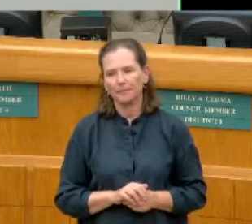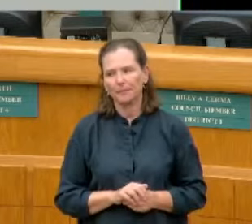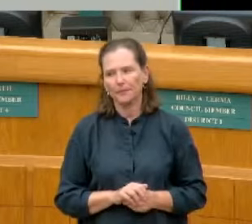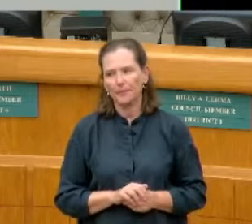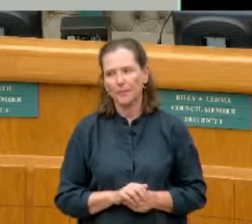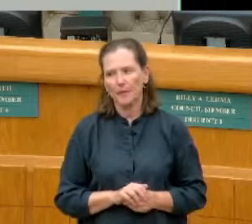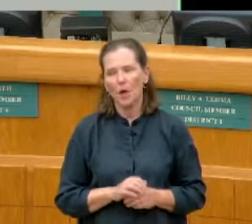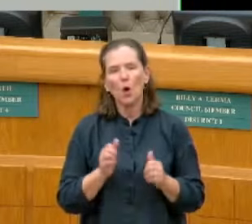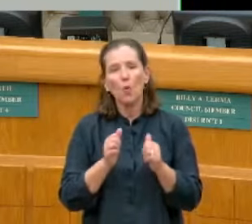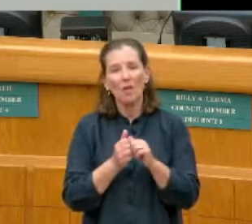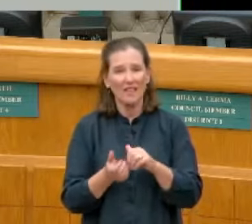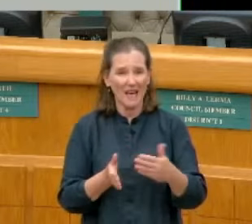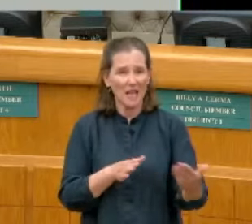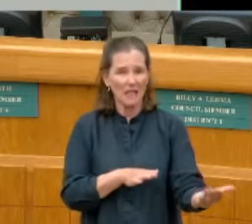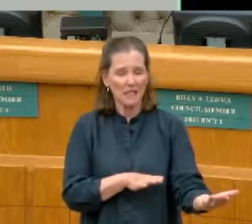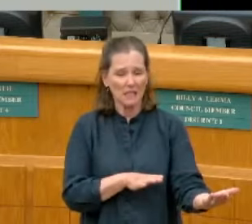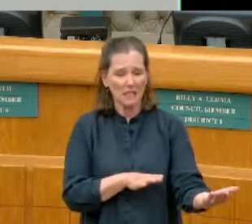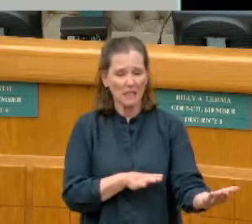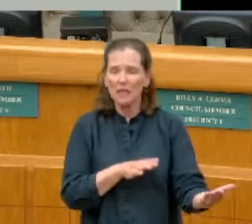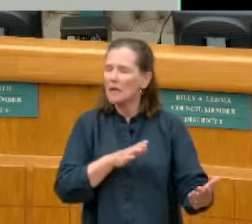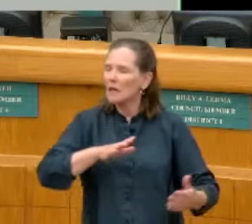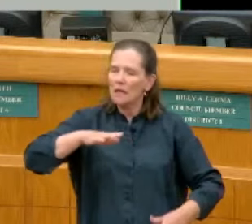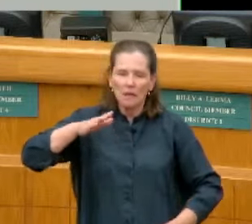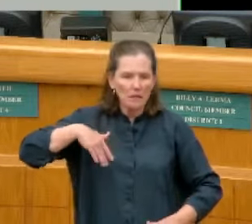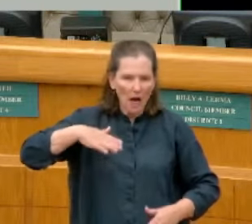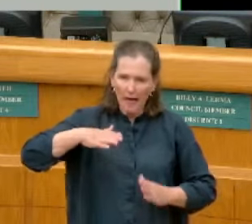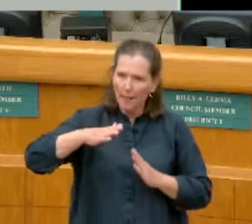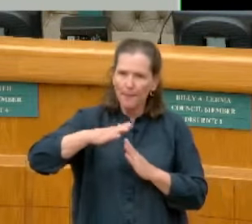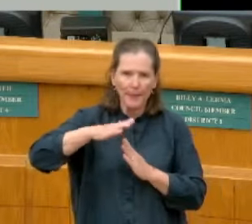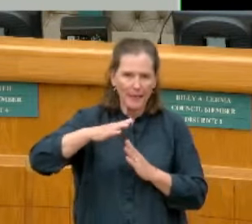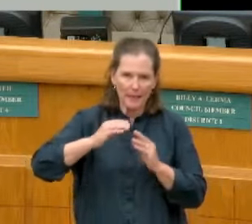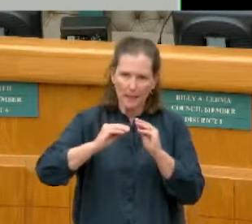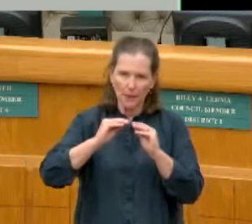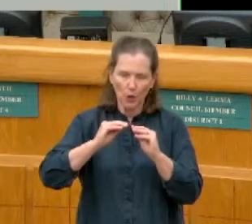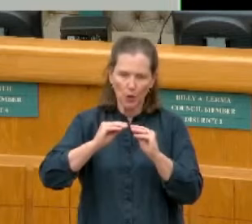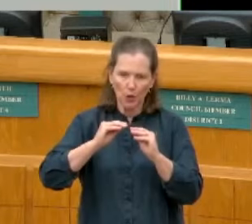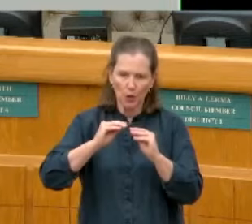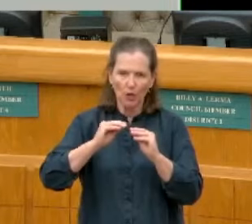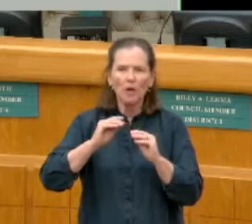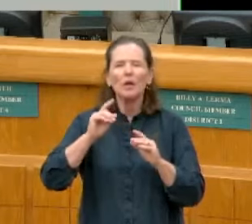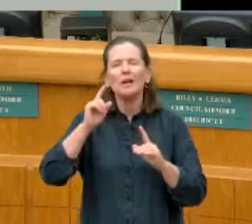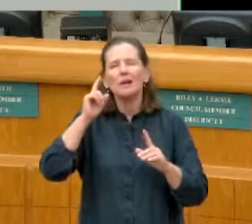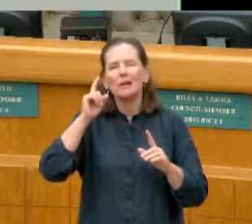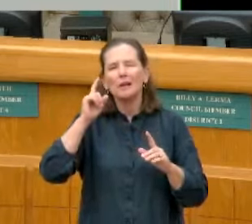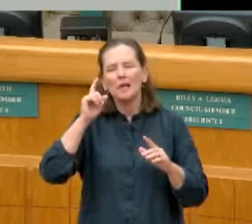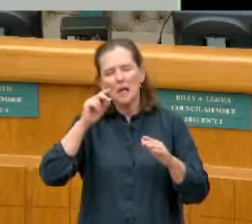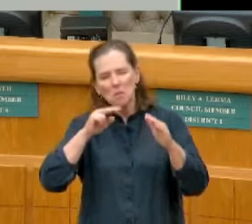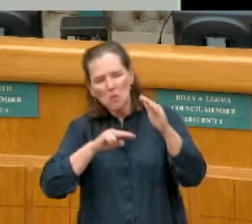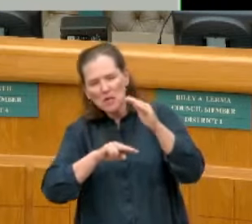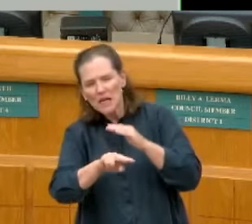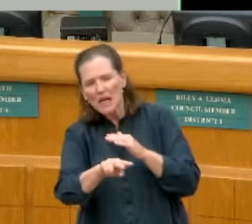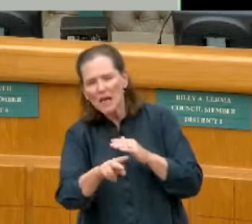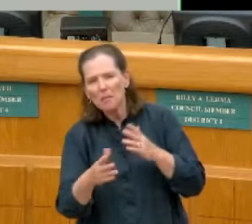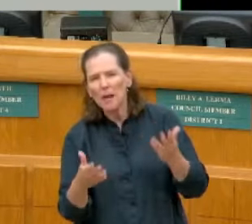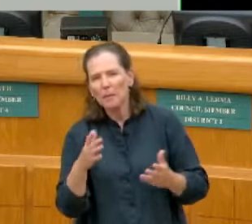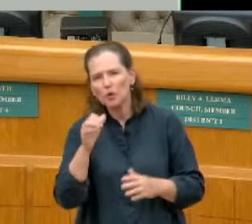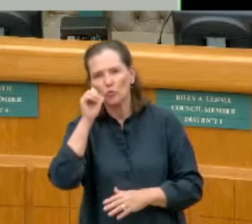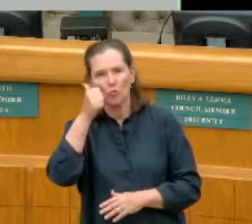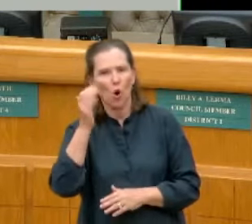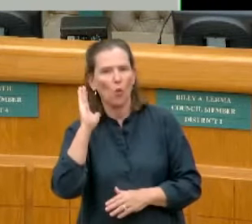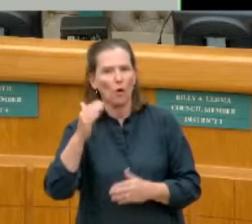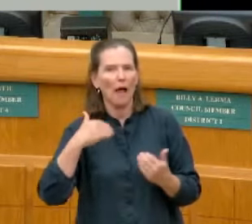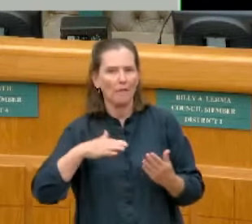With the fatalities, we're not at the peak yet. Now, the model projects that the peak is going to be tomorrow in terms of fatalities, but of